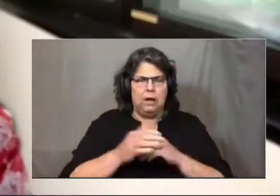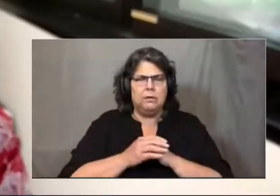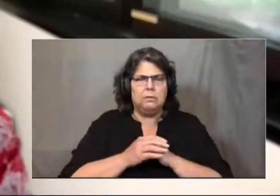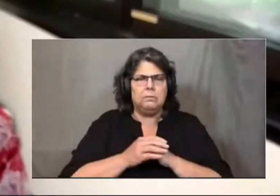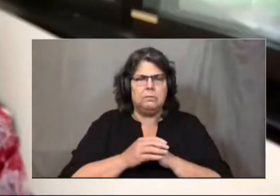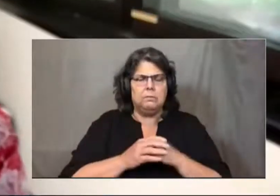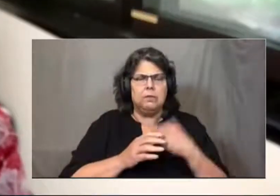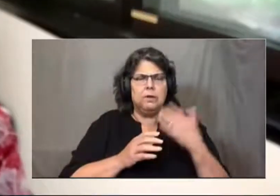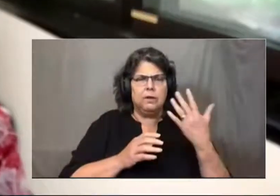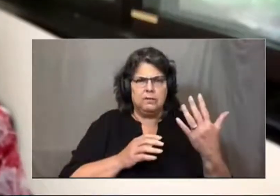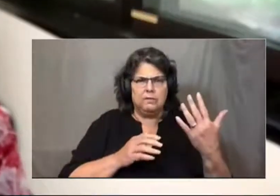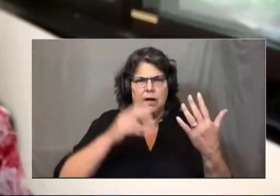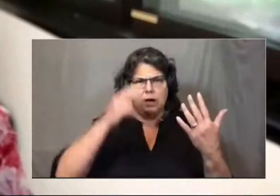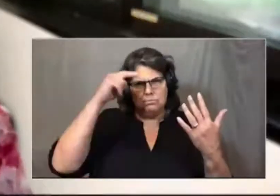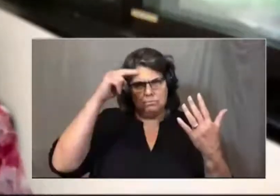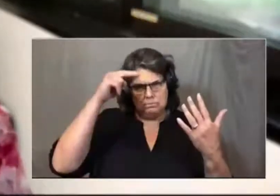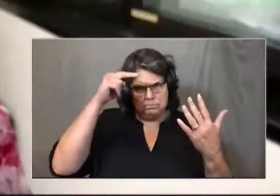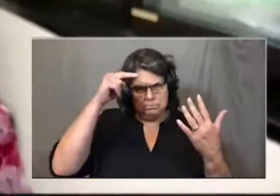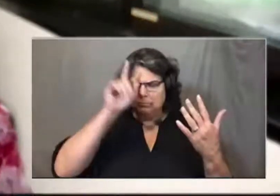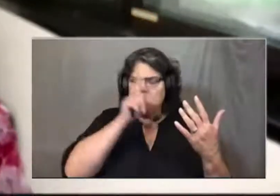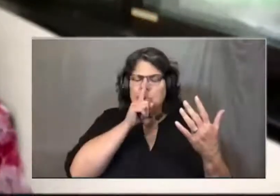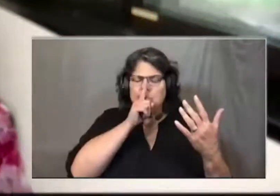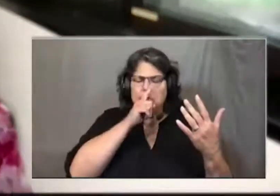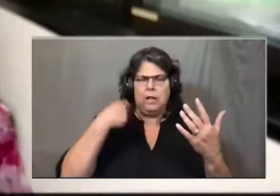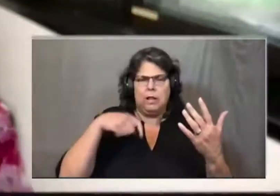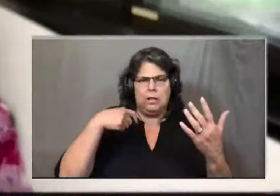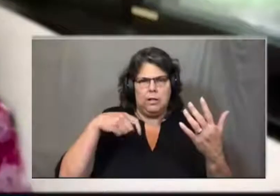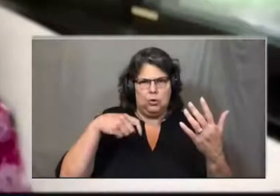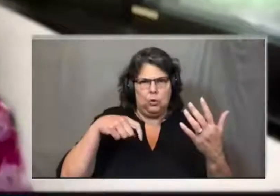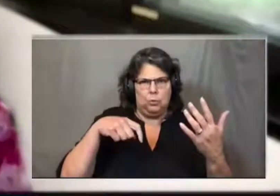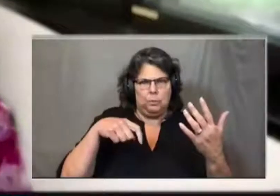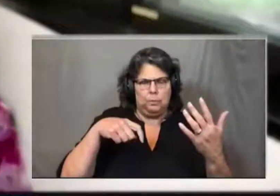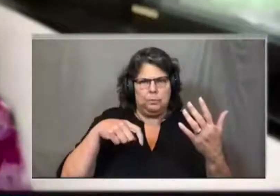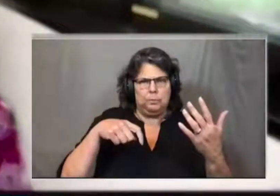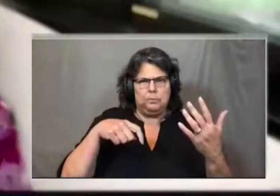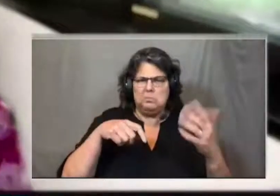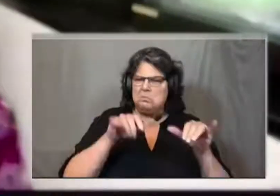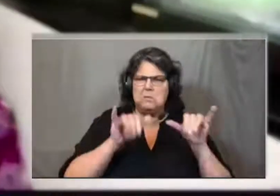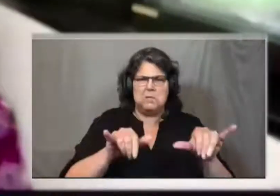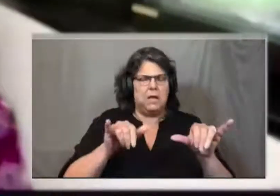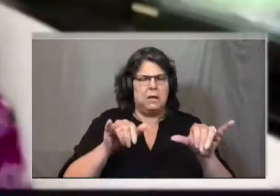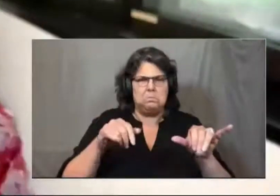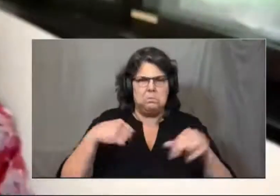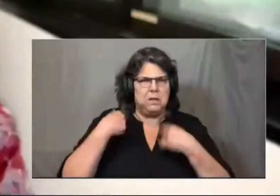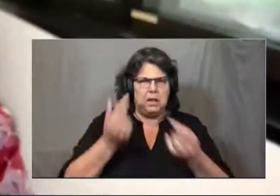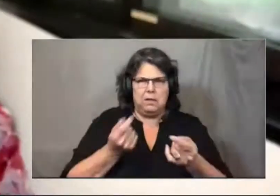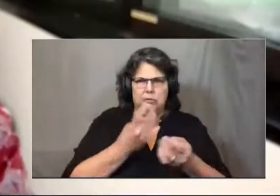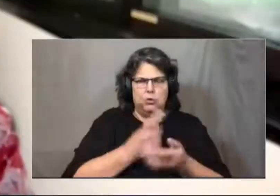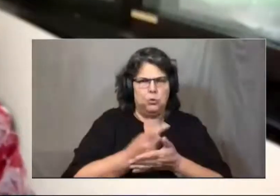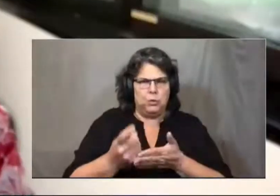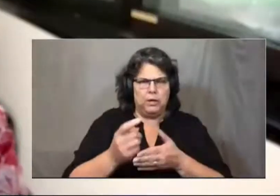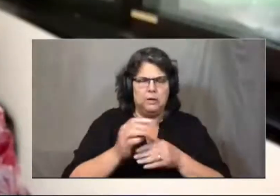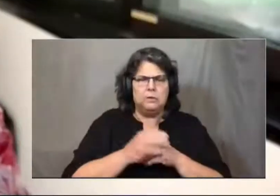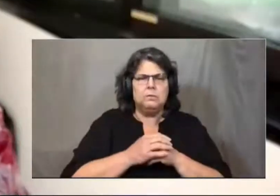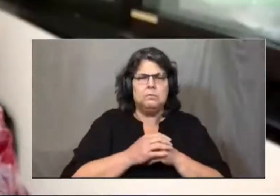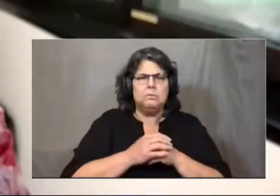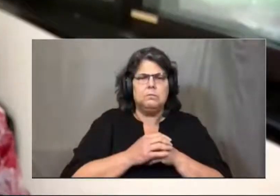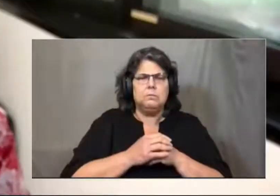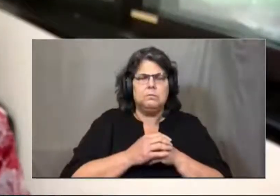are Latinx. These numbers have not changed in the last few weeks. You'll notice a